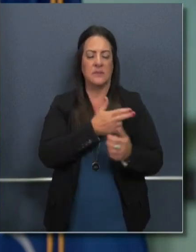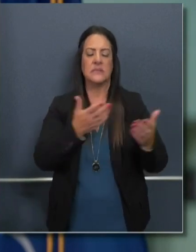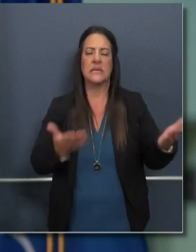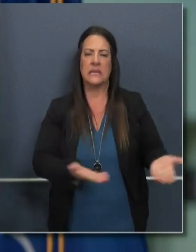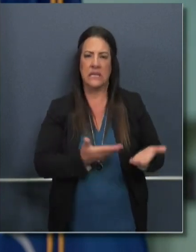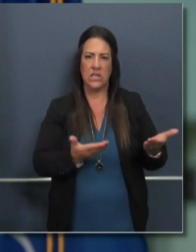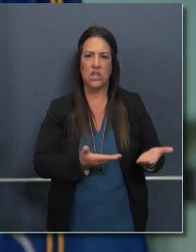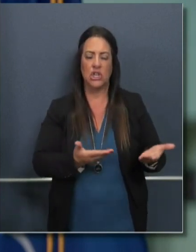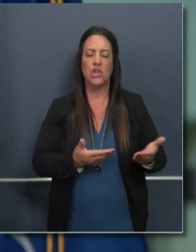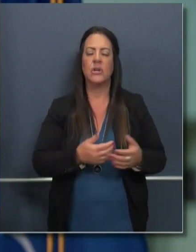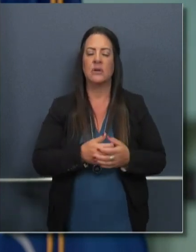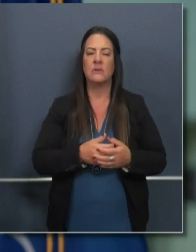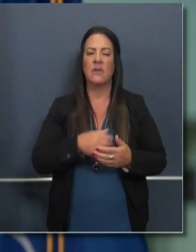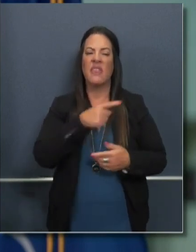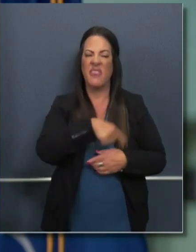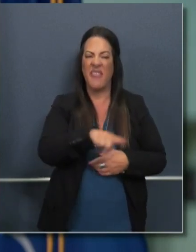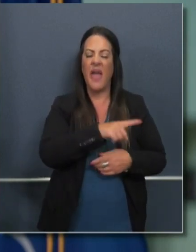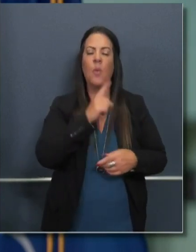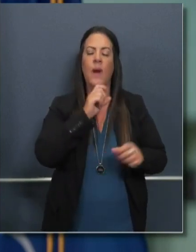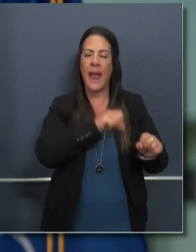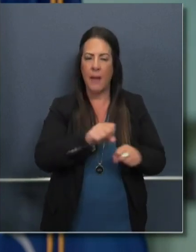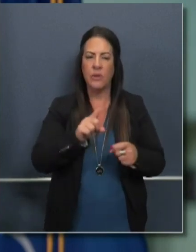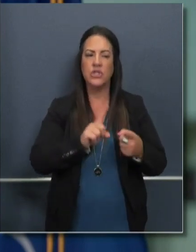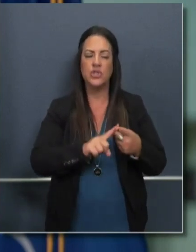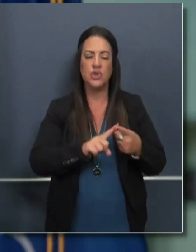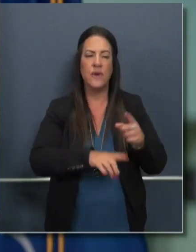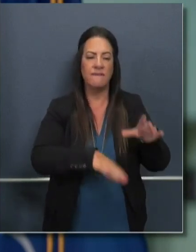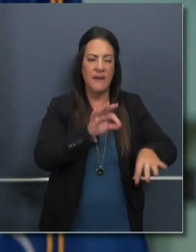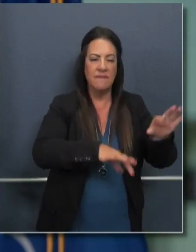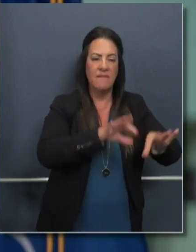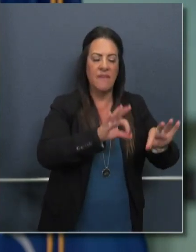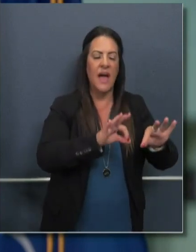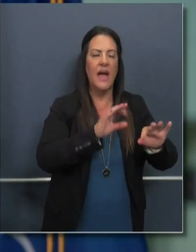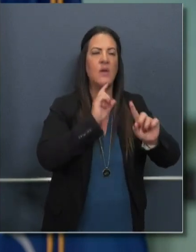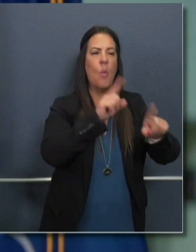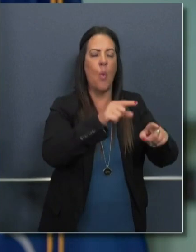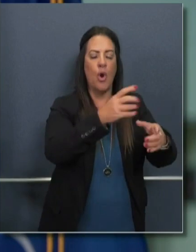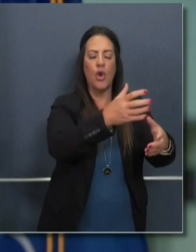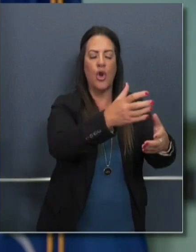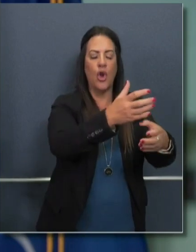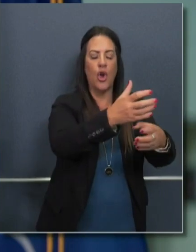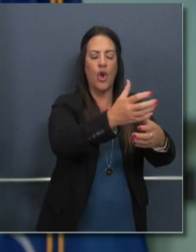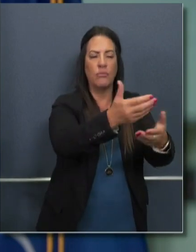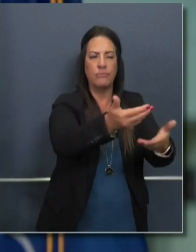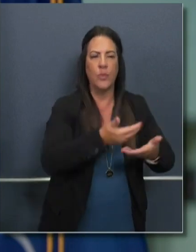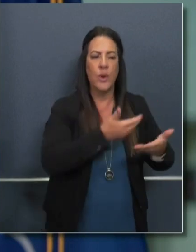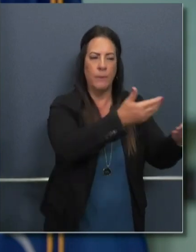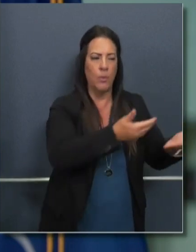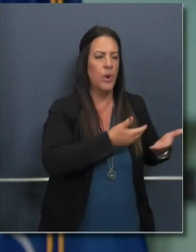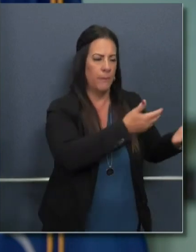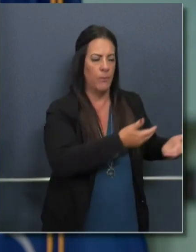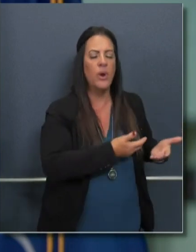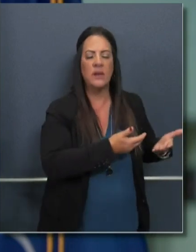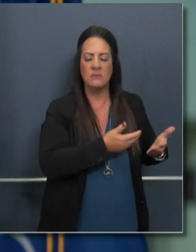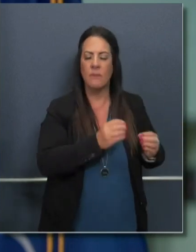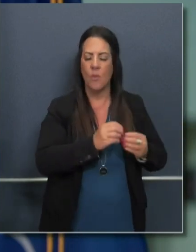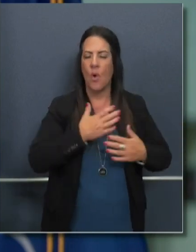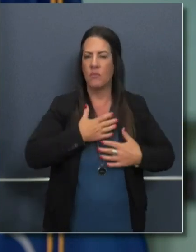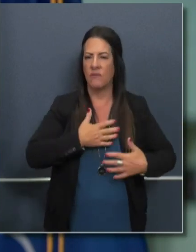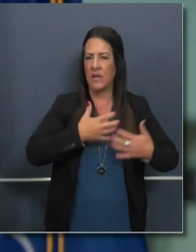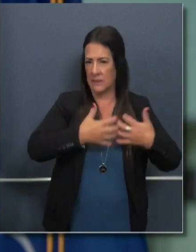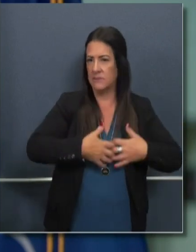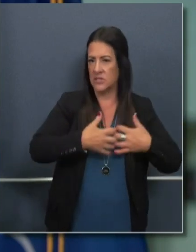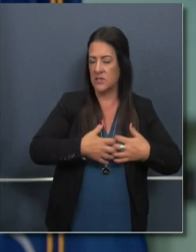and procure more ventilators within their system, separate from the state. And the state continues to do what we can to find more and more